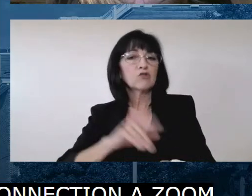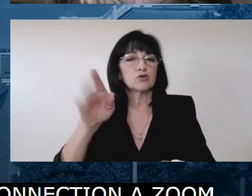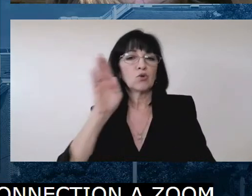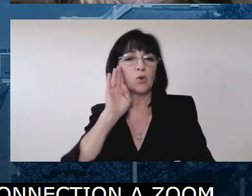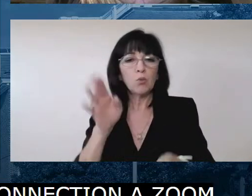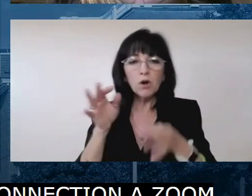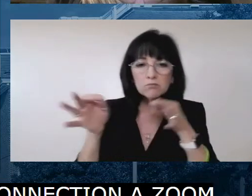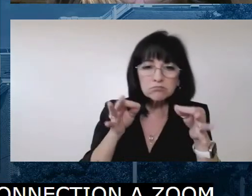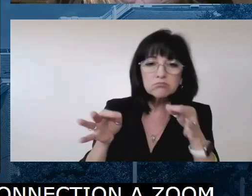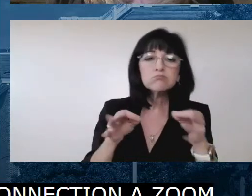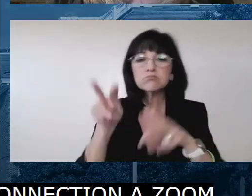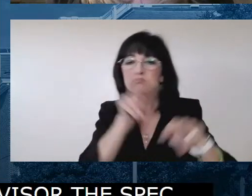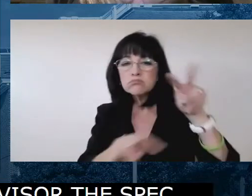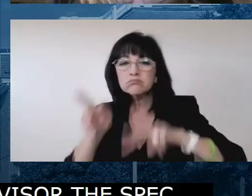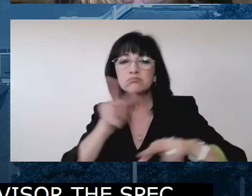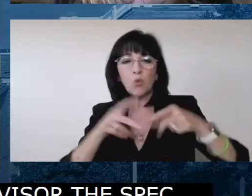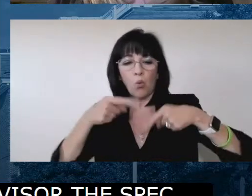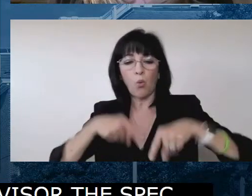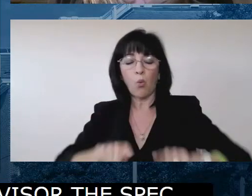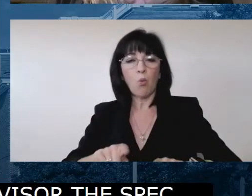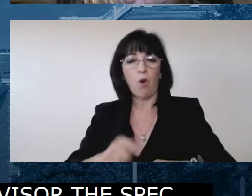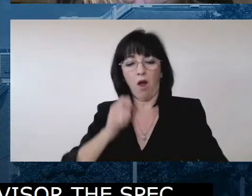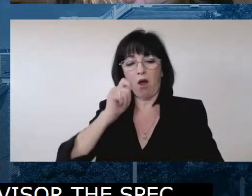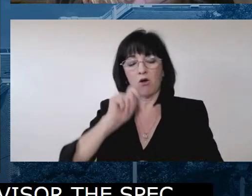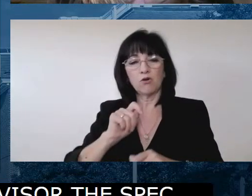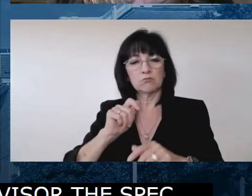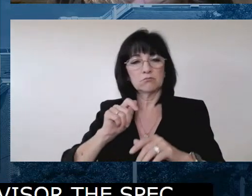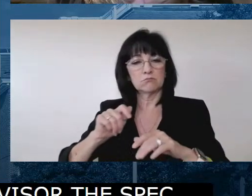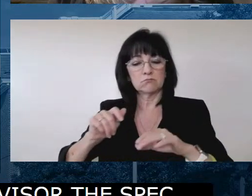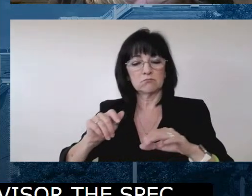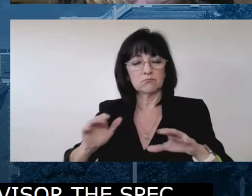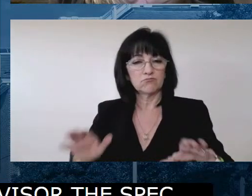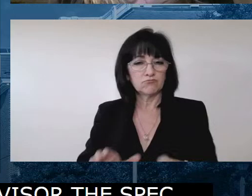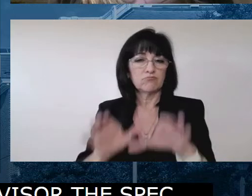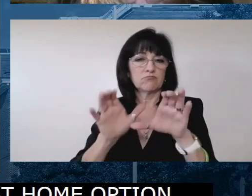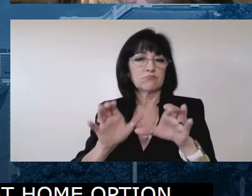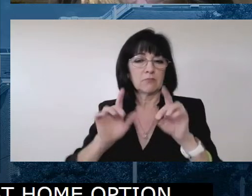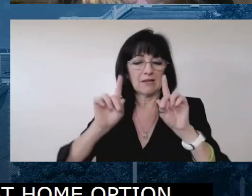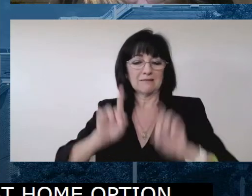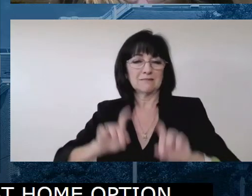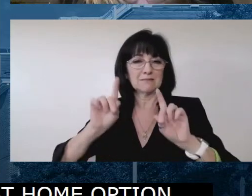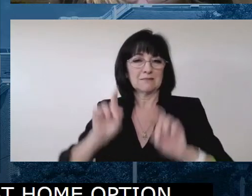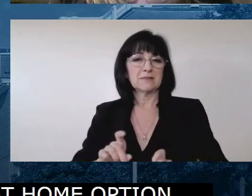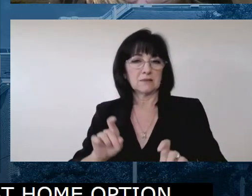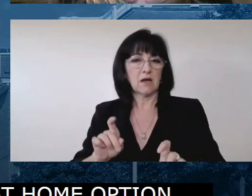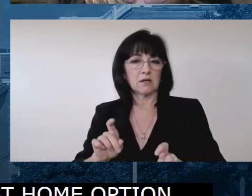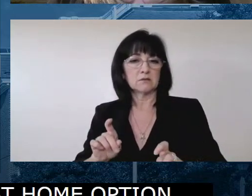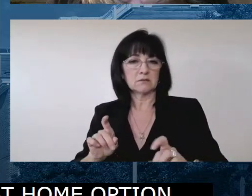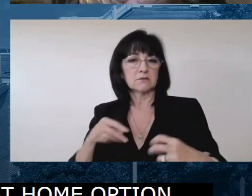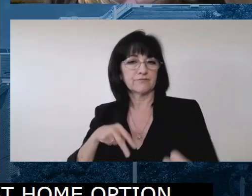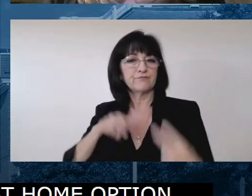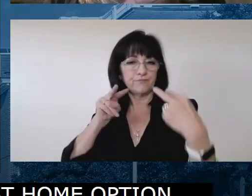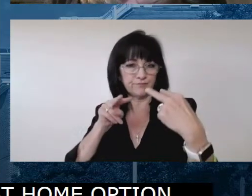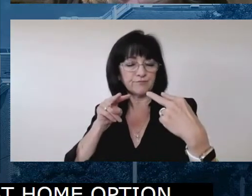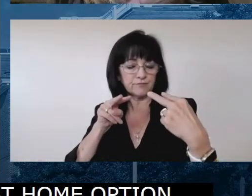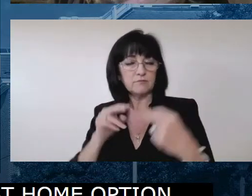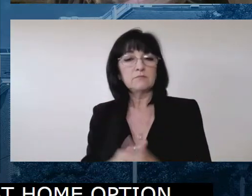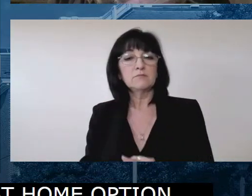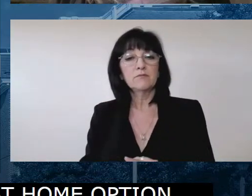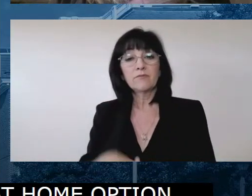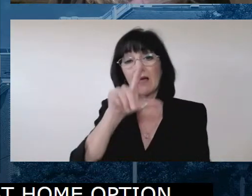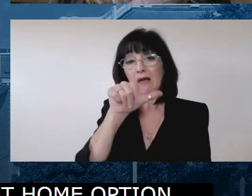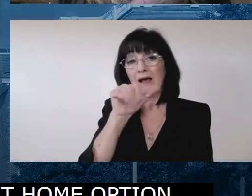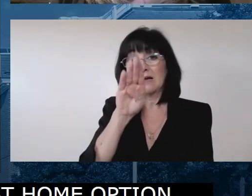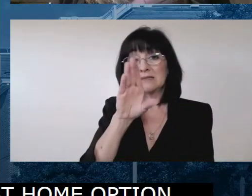LabCorp is a new at-home option, which is also available on our website. And this testing especially is